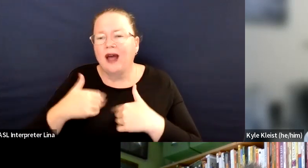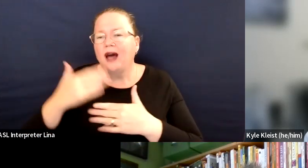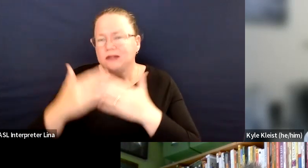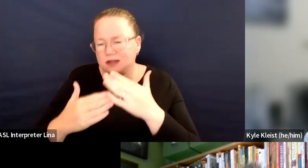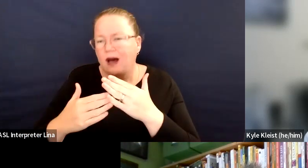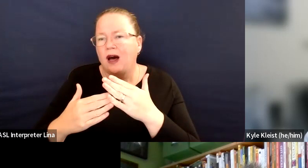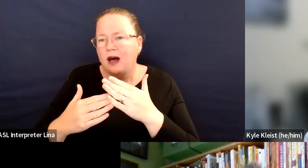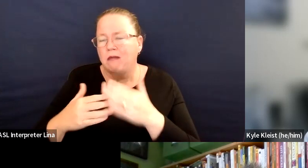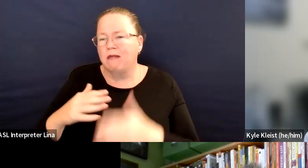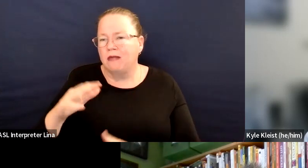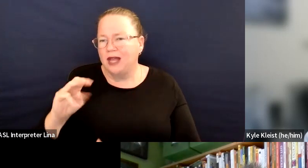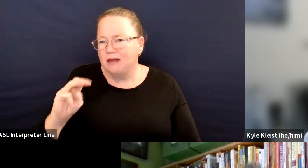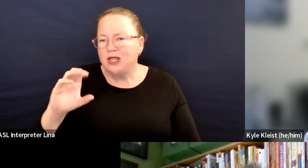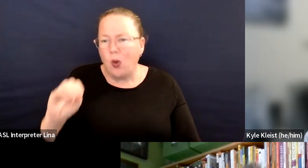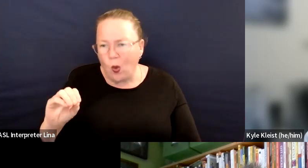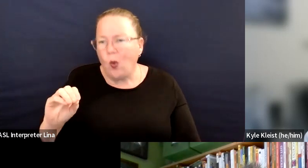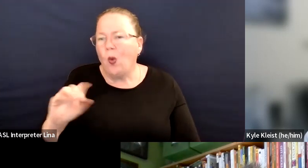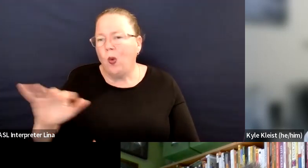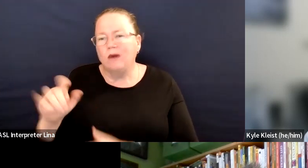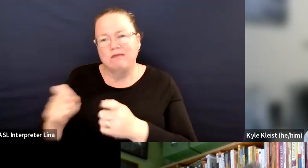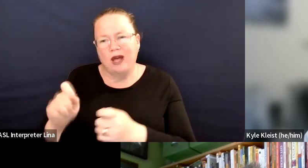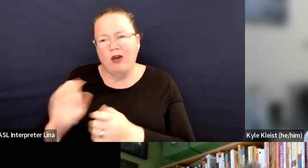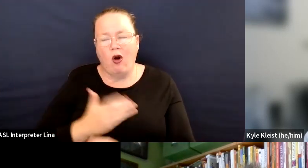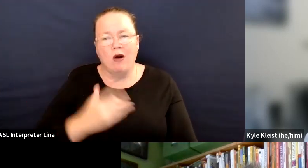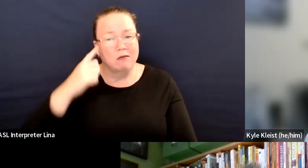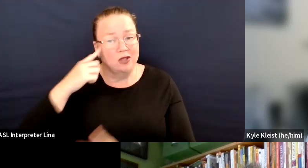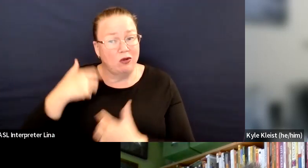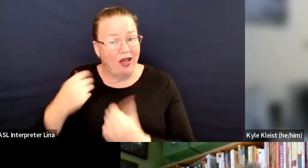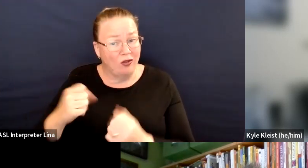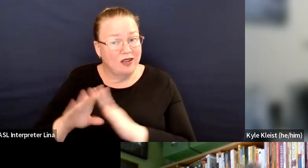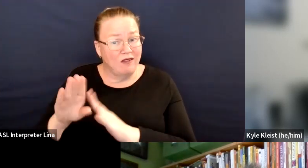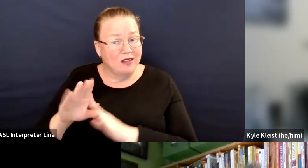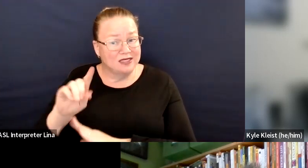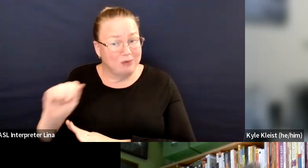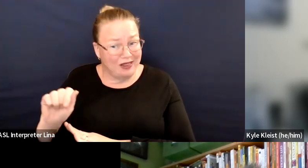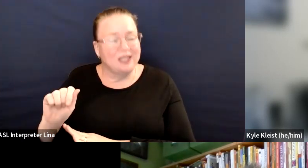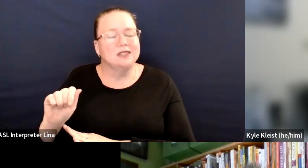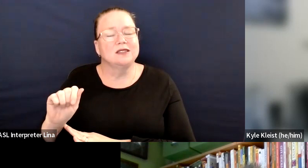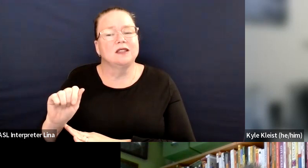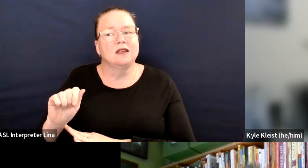called LME MCOs that manage our mental health, developmental disabilities,